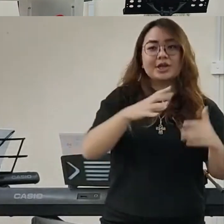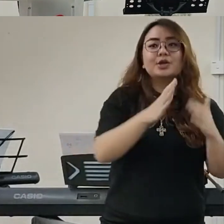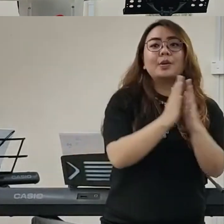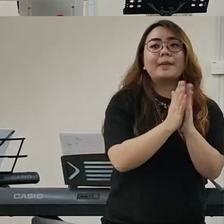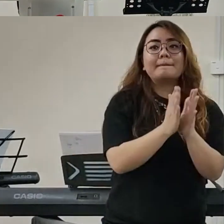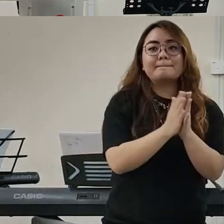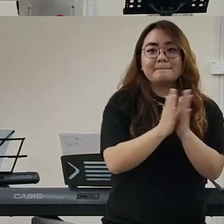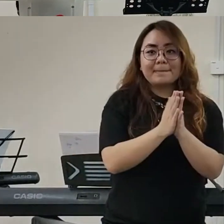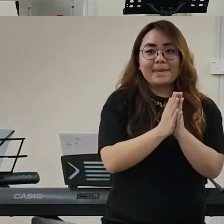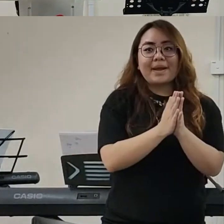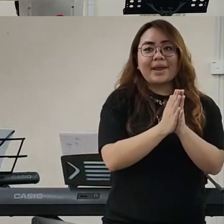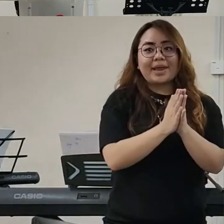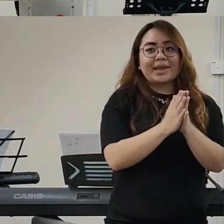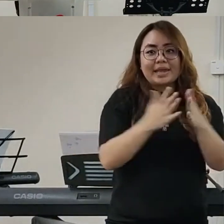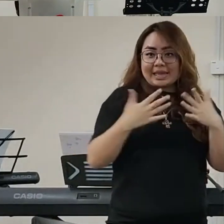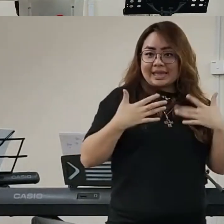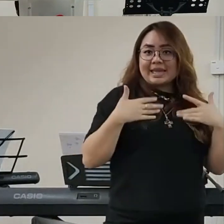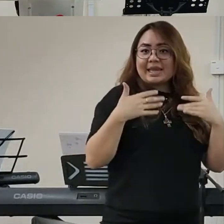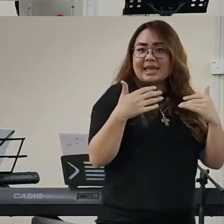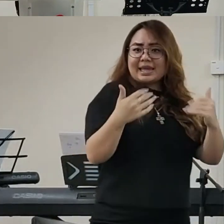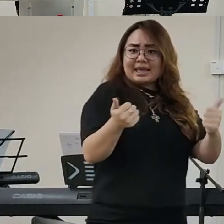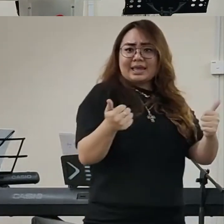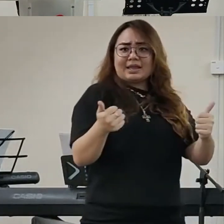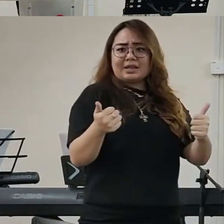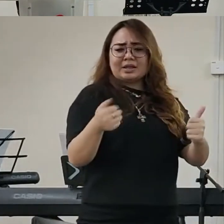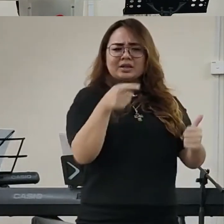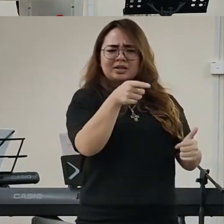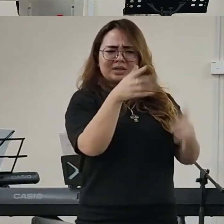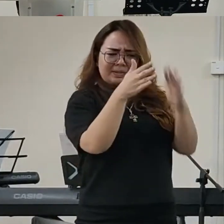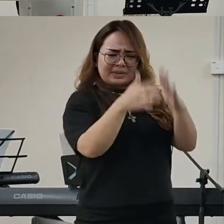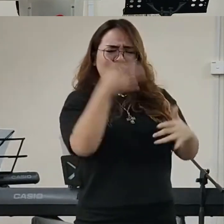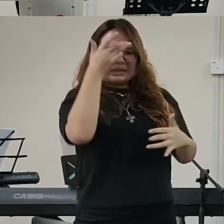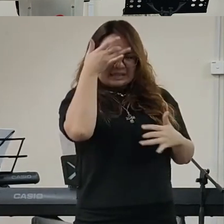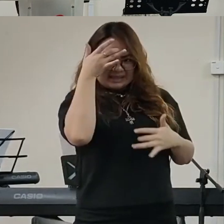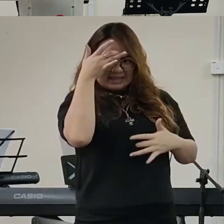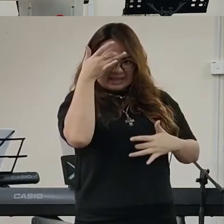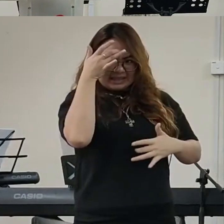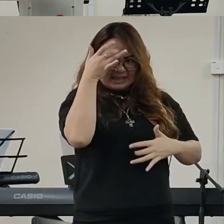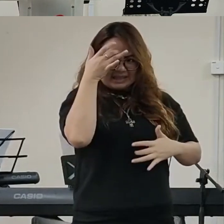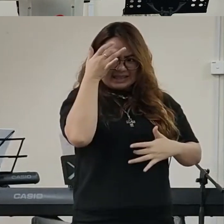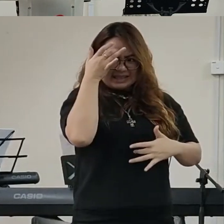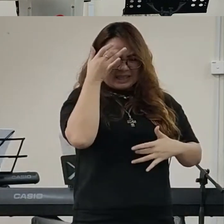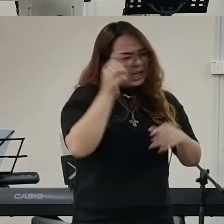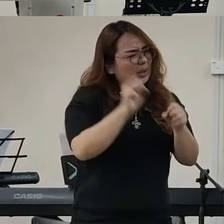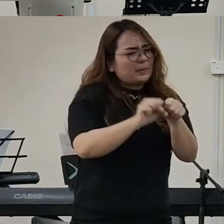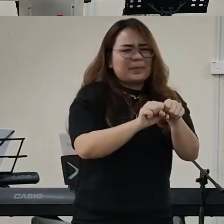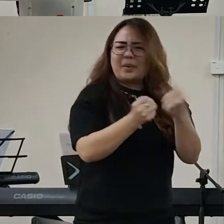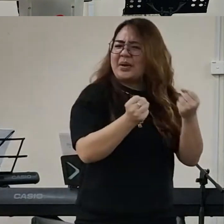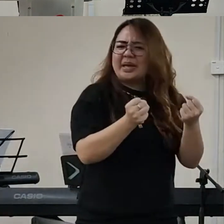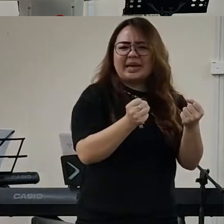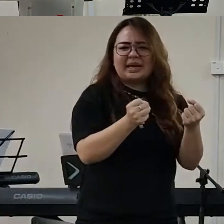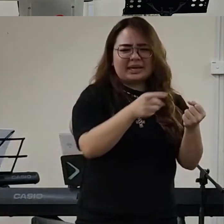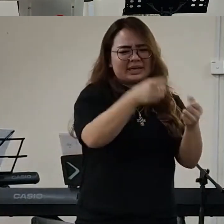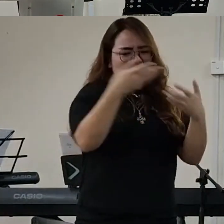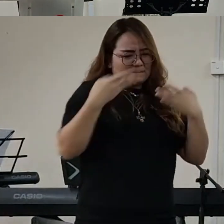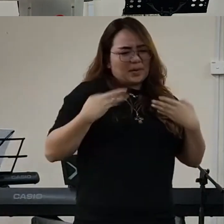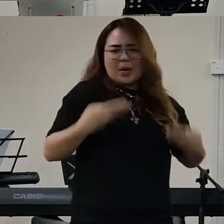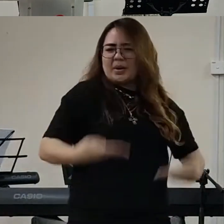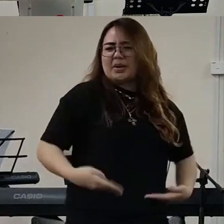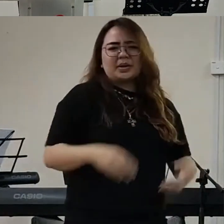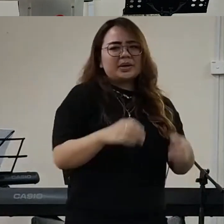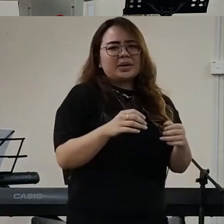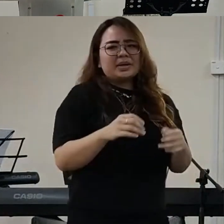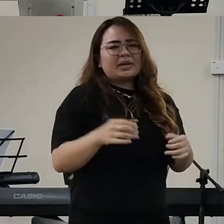Okay, you know certain sheep are sick. They are broken. You got to look into it. It